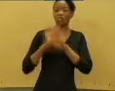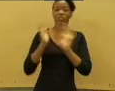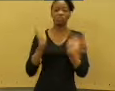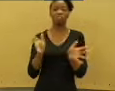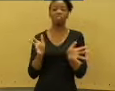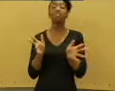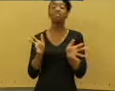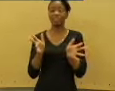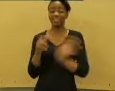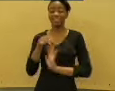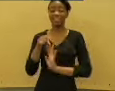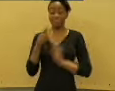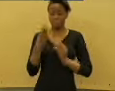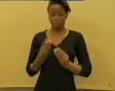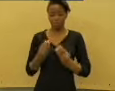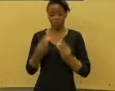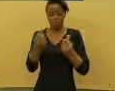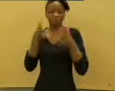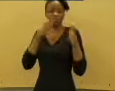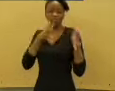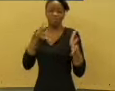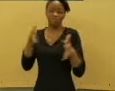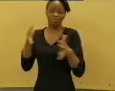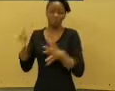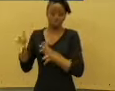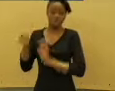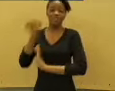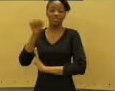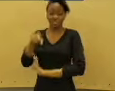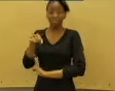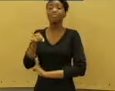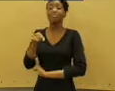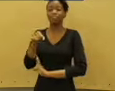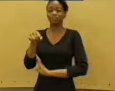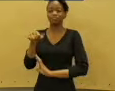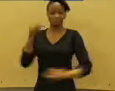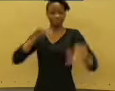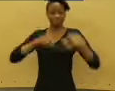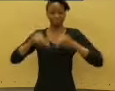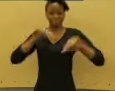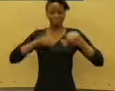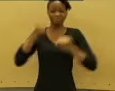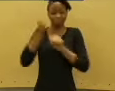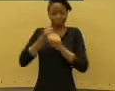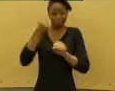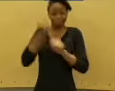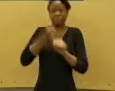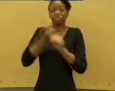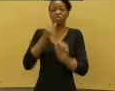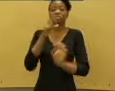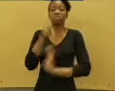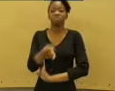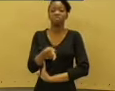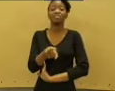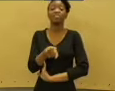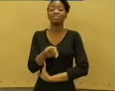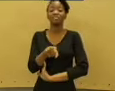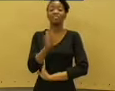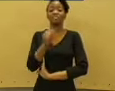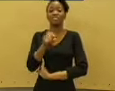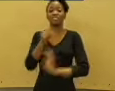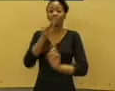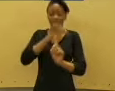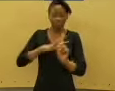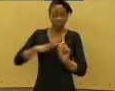in this manner by taking a proactive approach to creating and almost regulating an